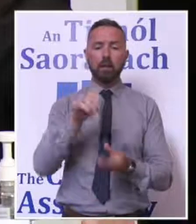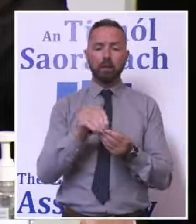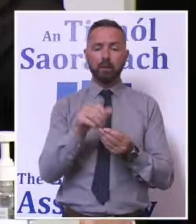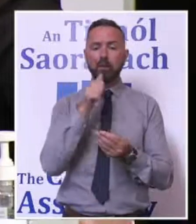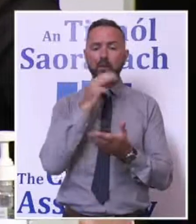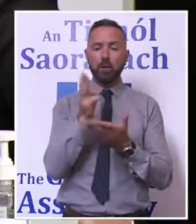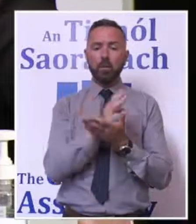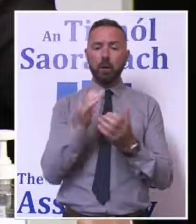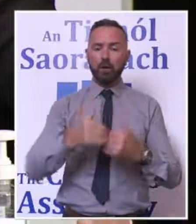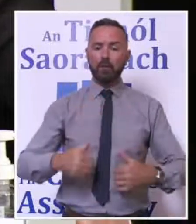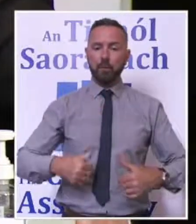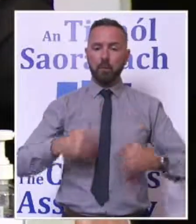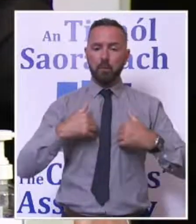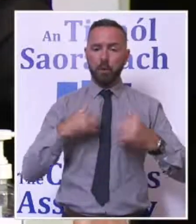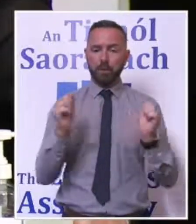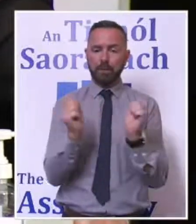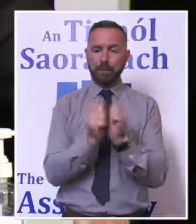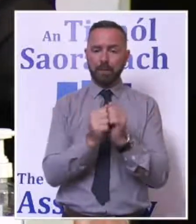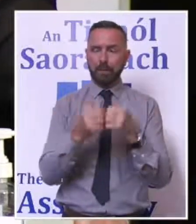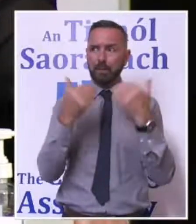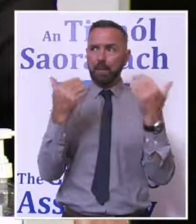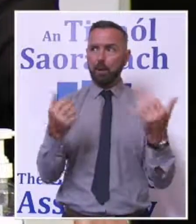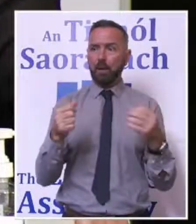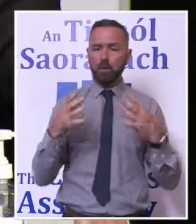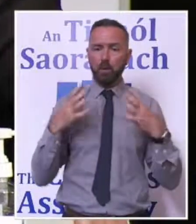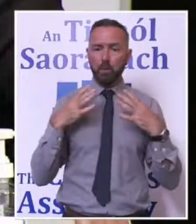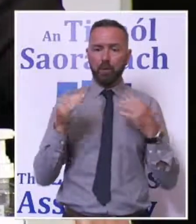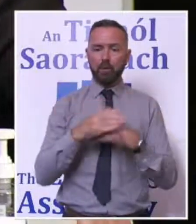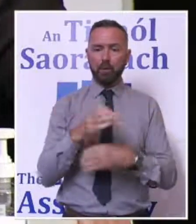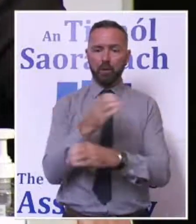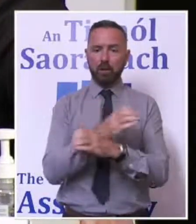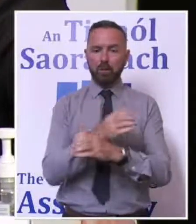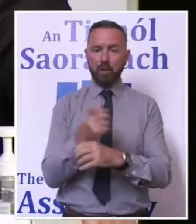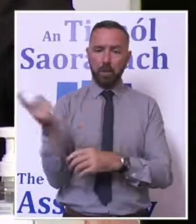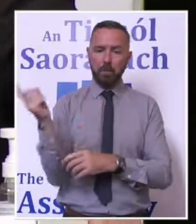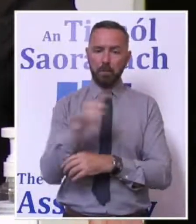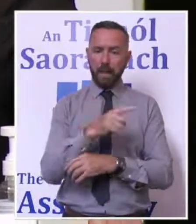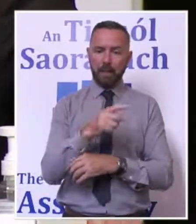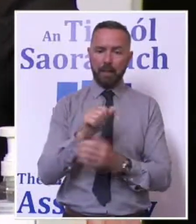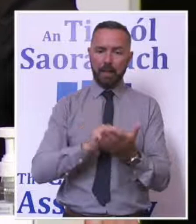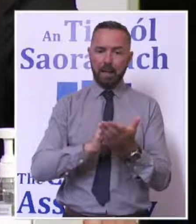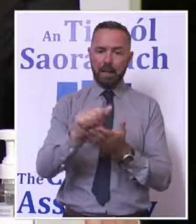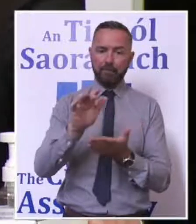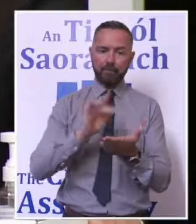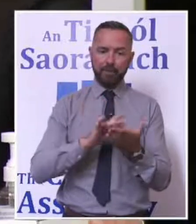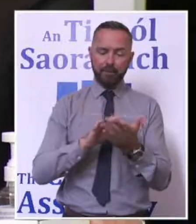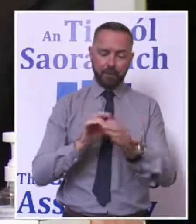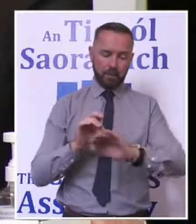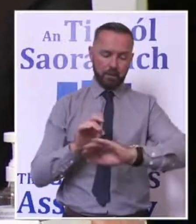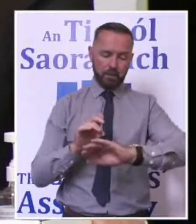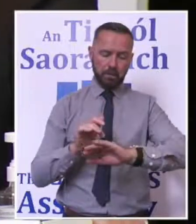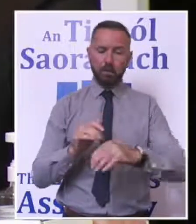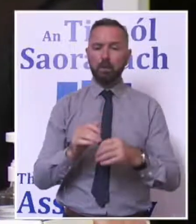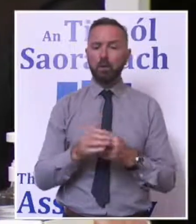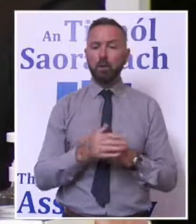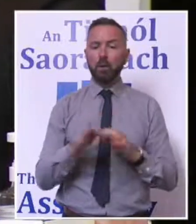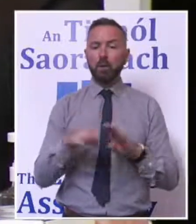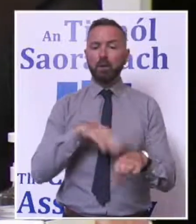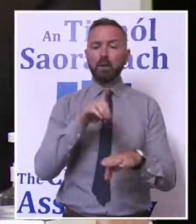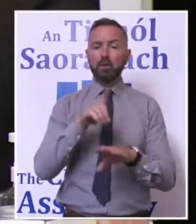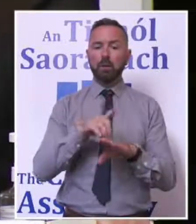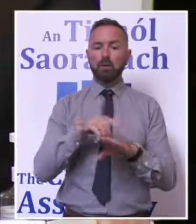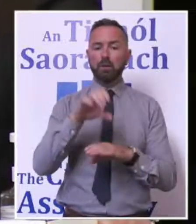first part of the morning session. We'll now break for coffee. We'll be back at 11:15. And Dr. Sean O'Riordan, who